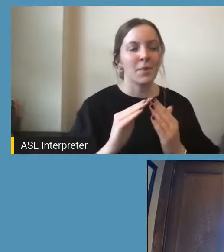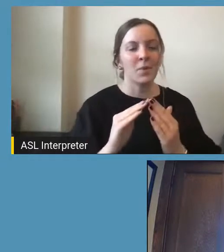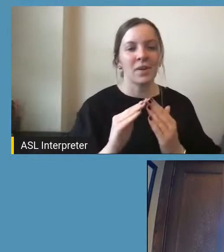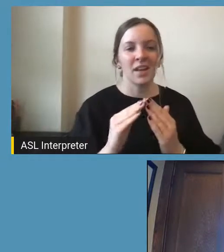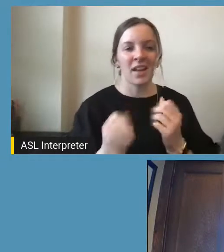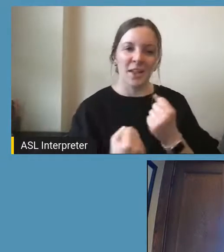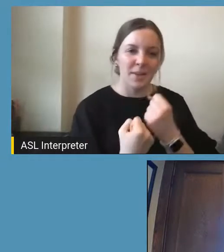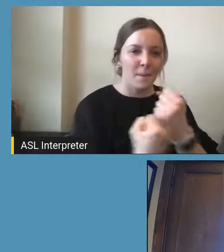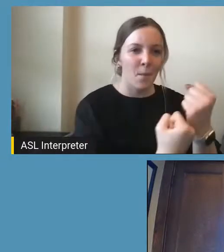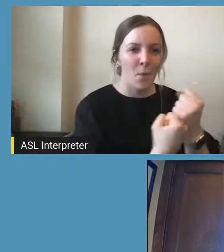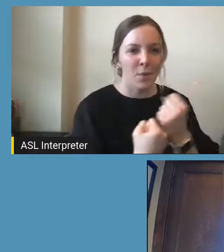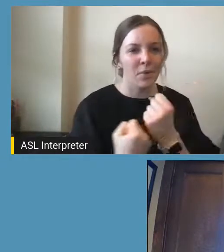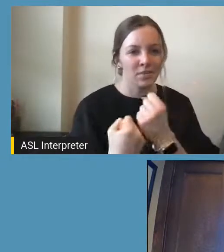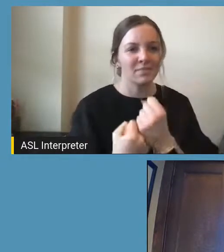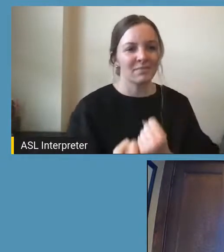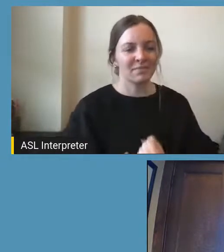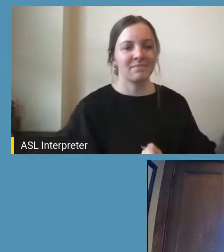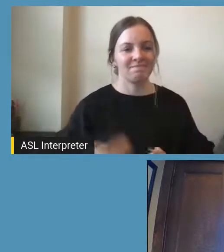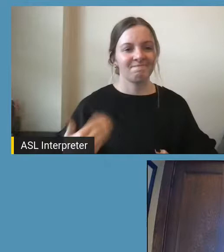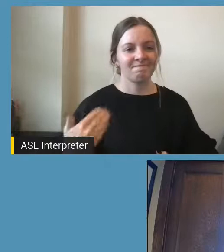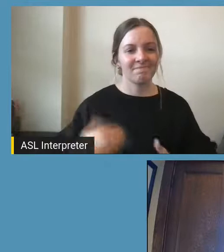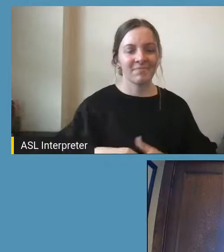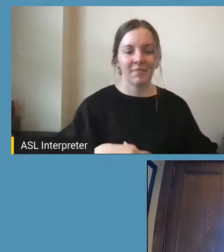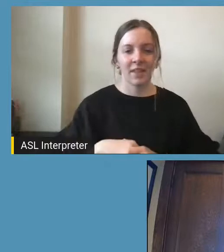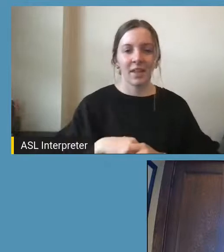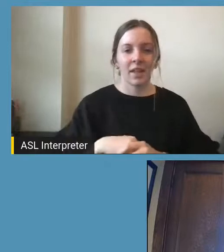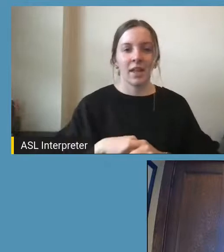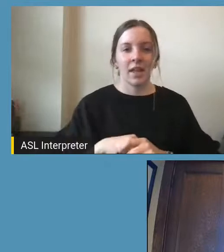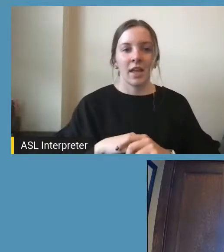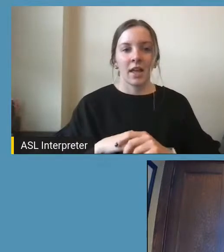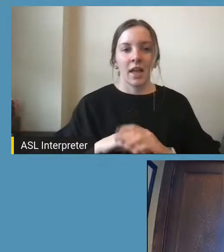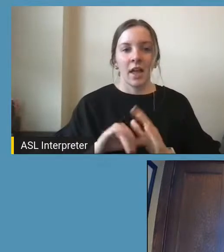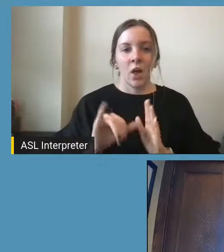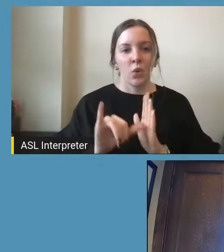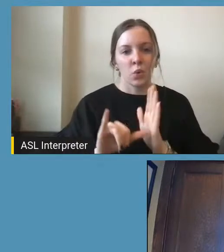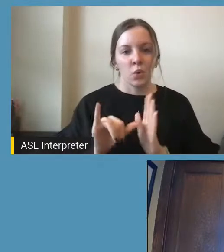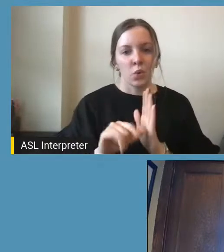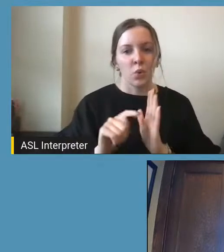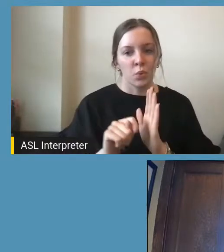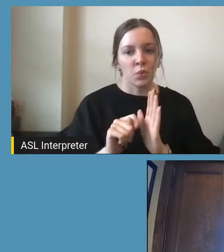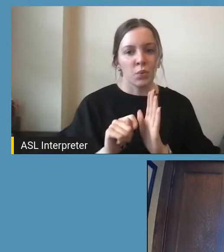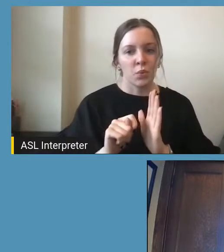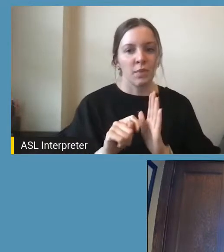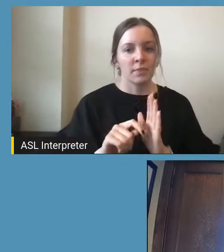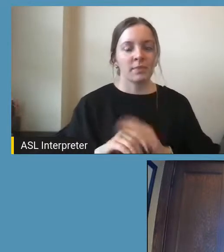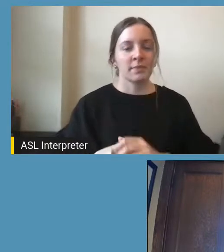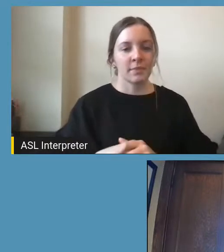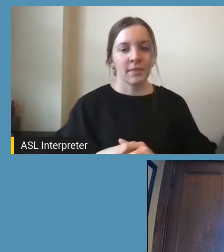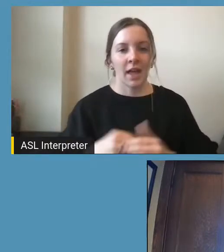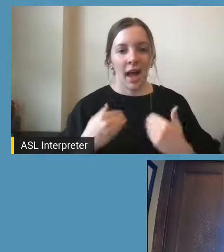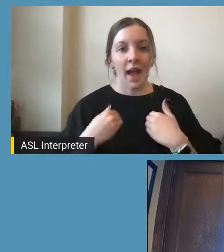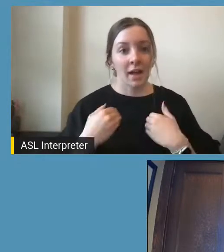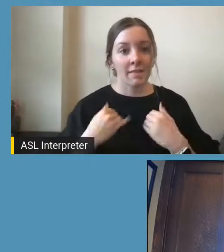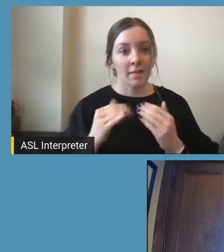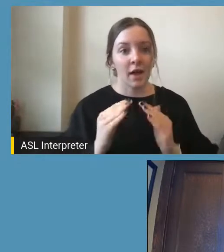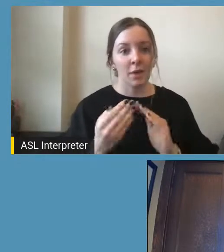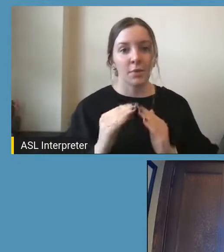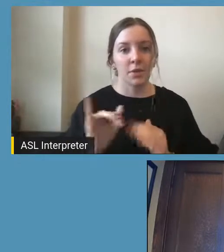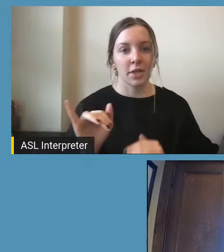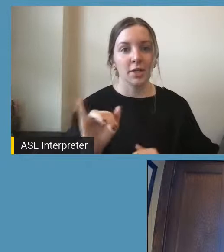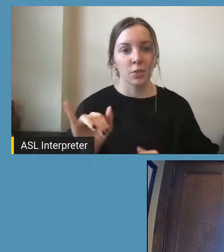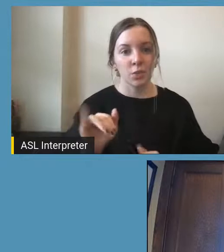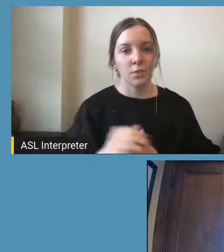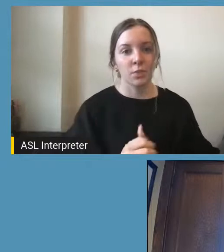an amazing YouTube community with some great people on it. And then there's the fact that